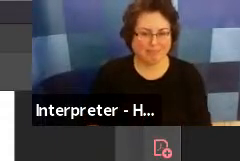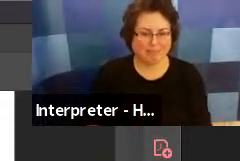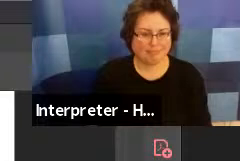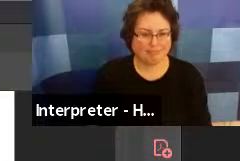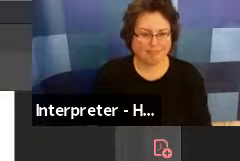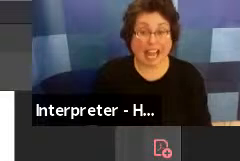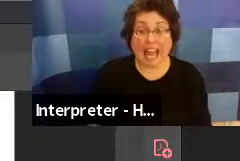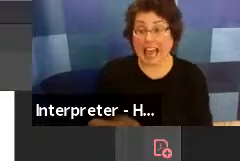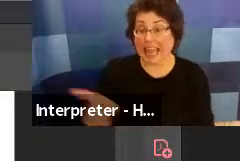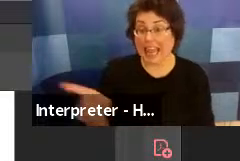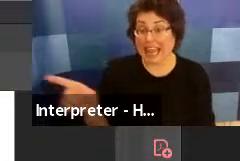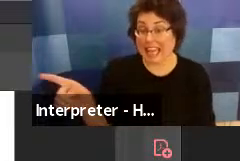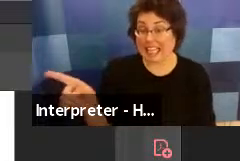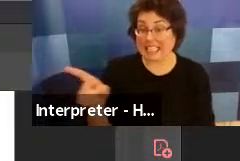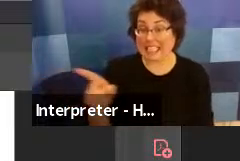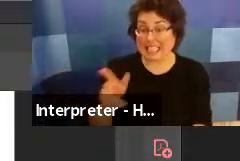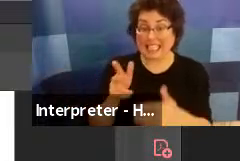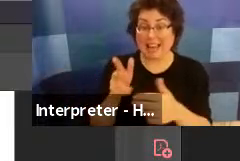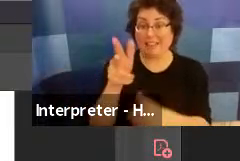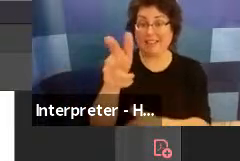This is the outbound view.